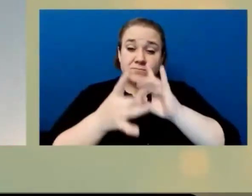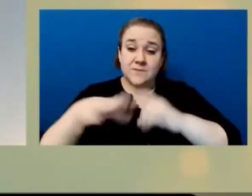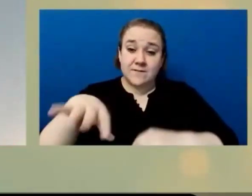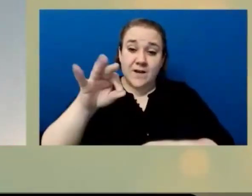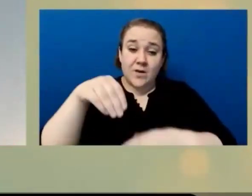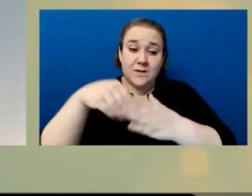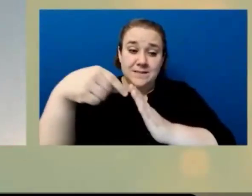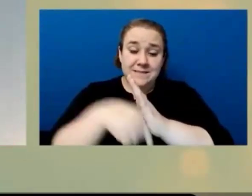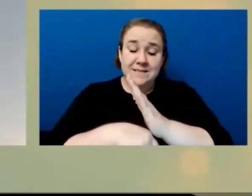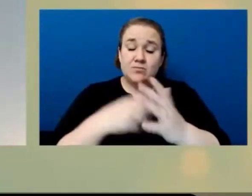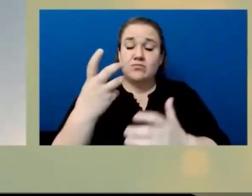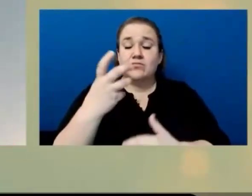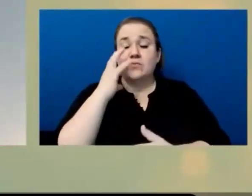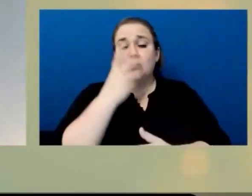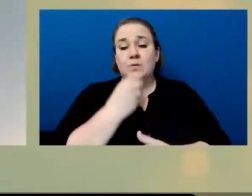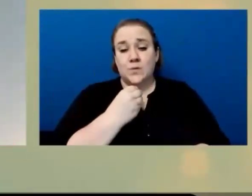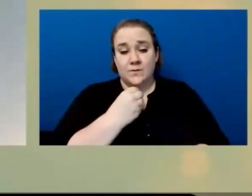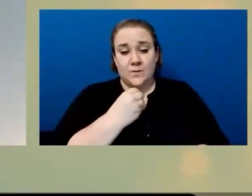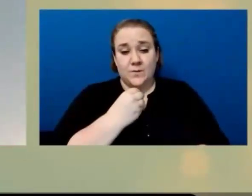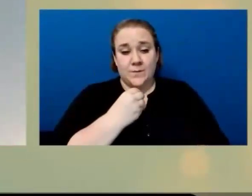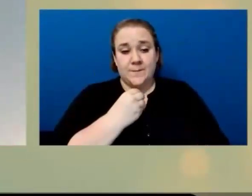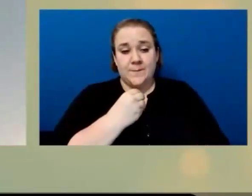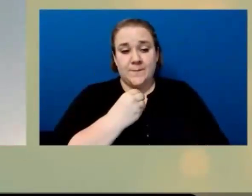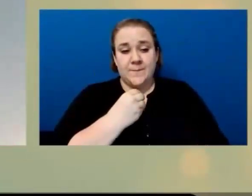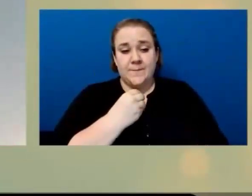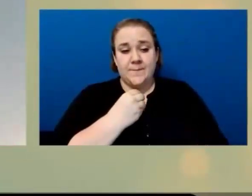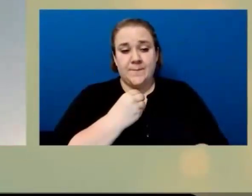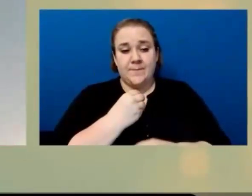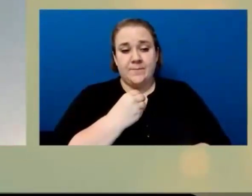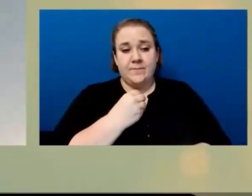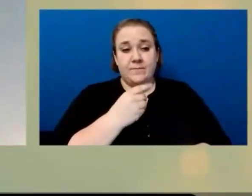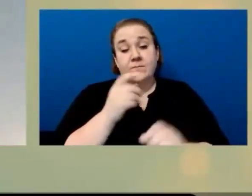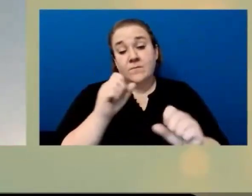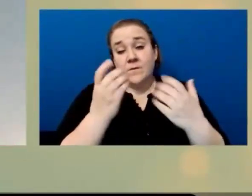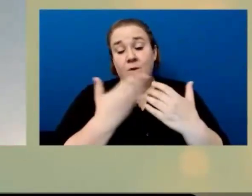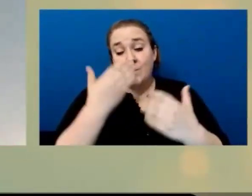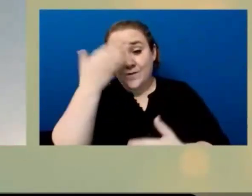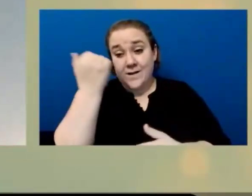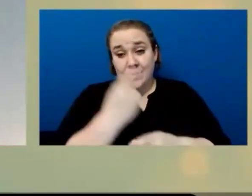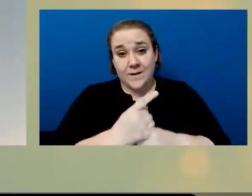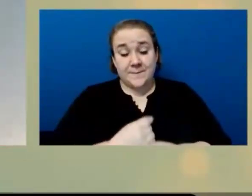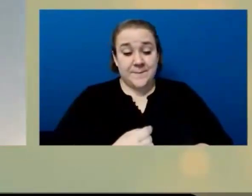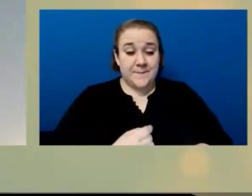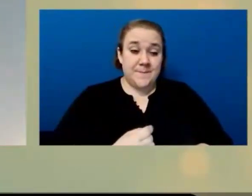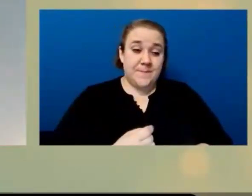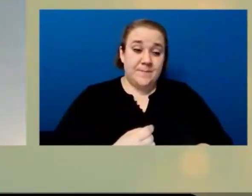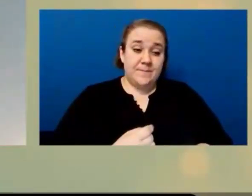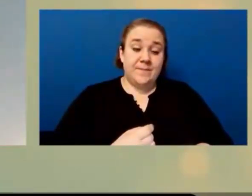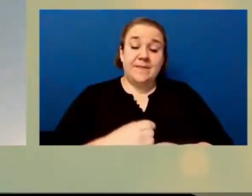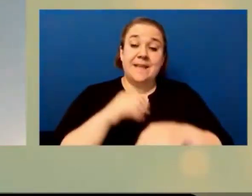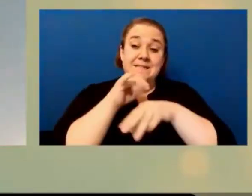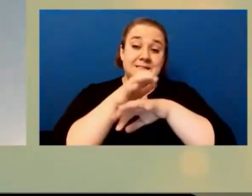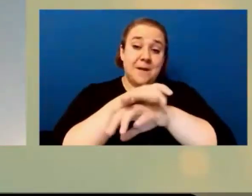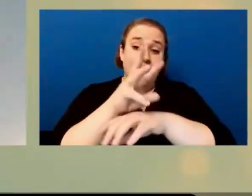that a web is sure death for the fly, Our connections are